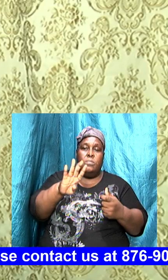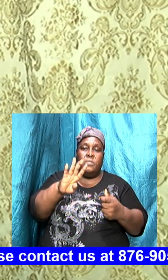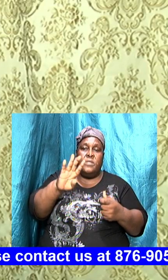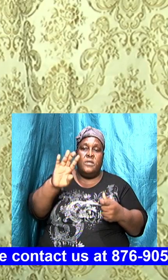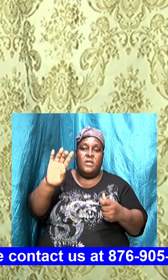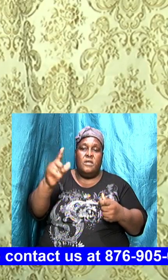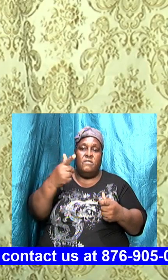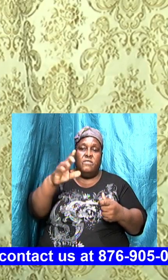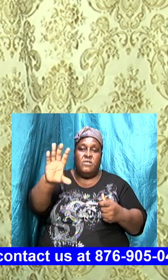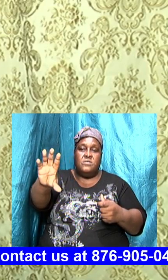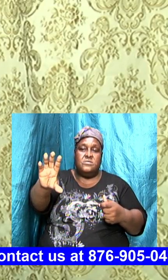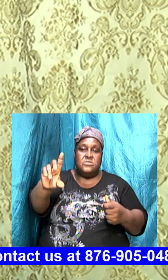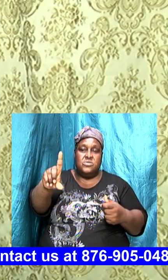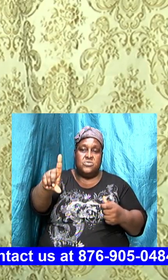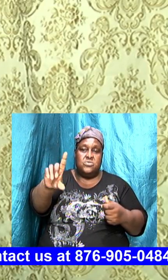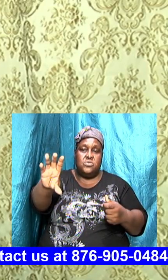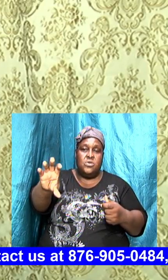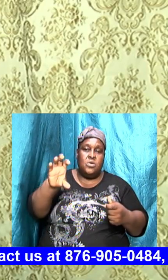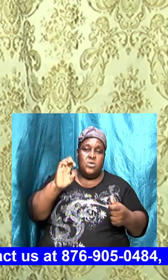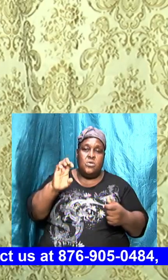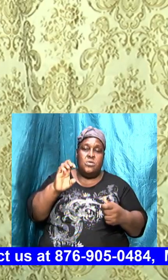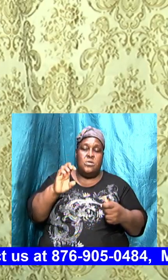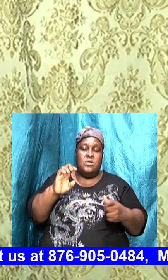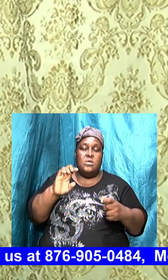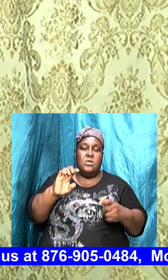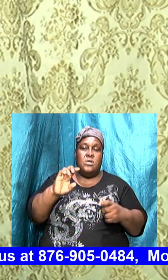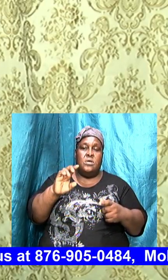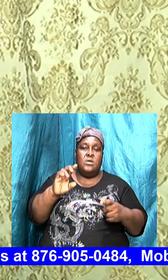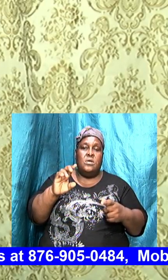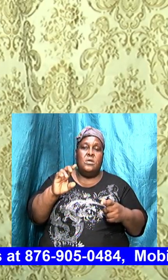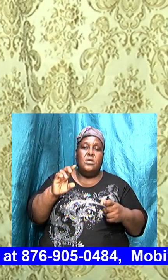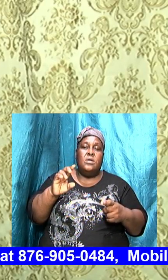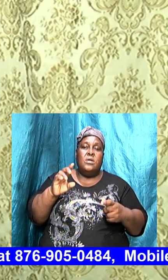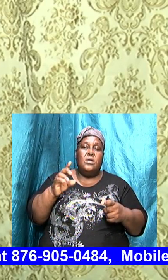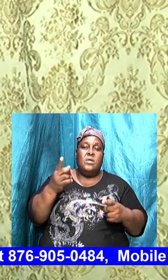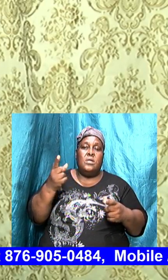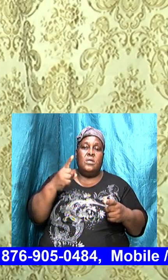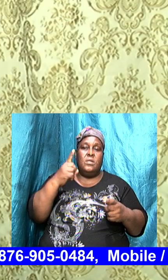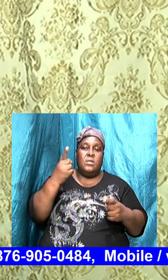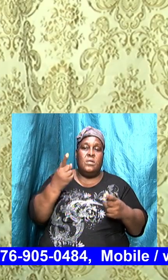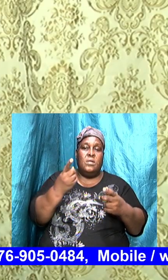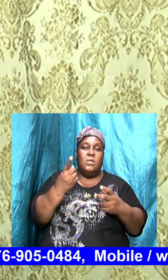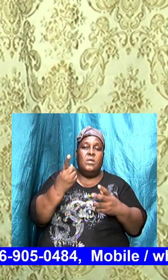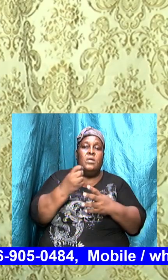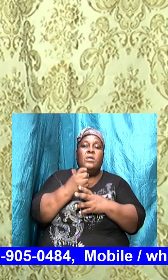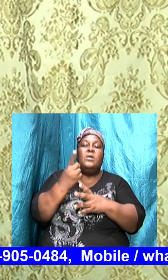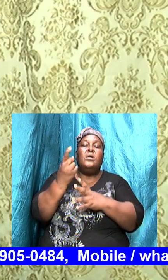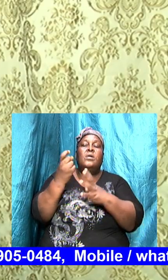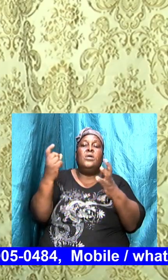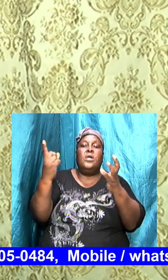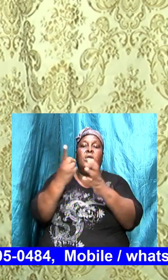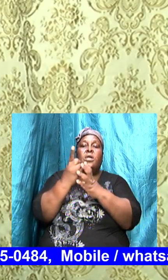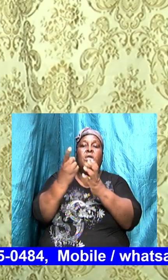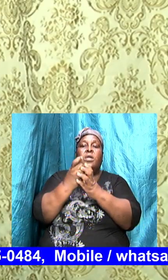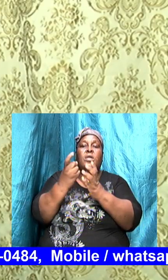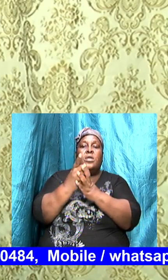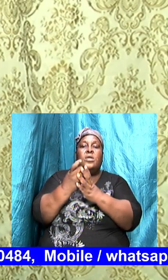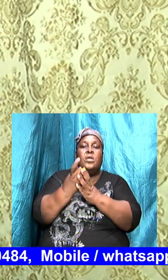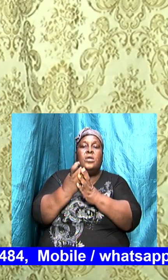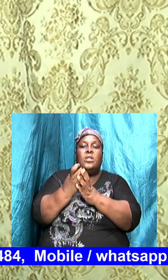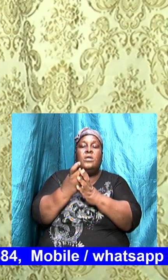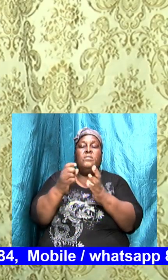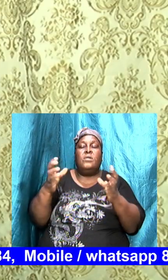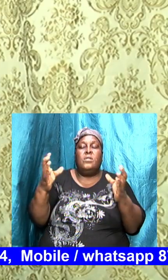100, you will be on from 11 o'clock till we are dismissed. And so the important thing, saints of